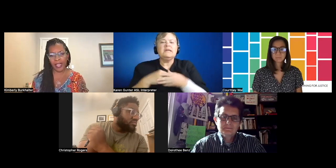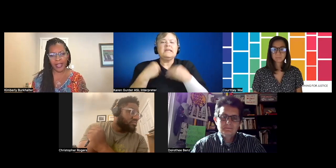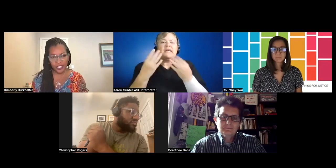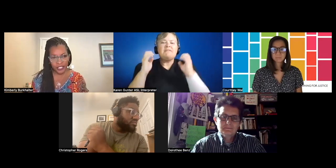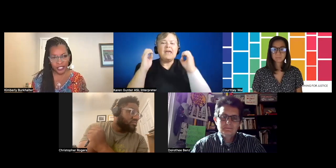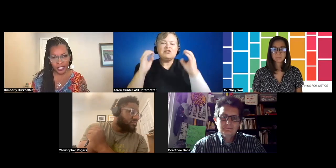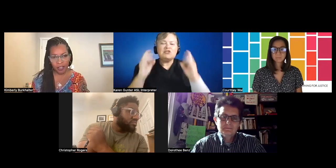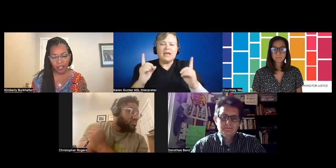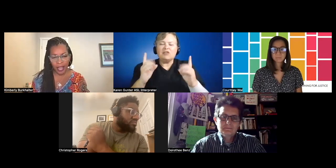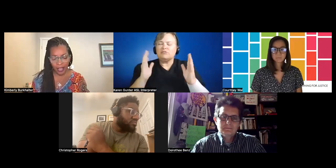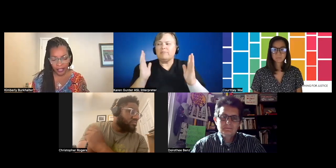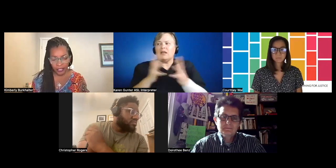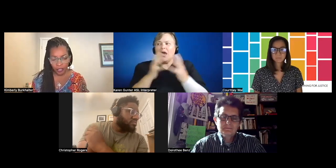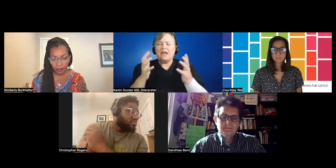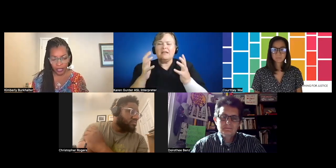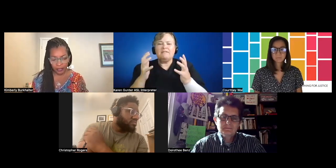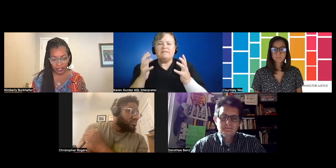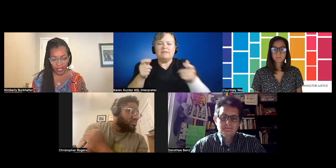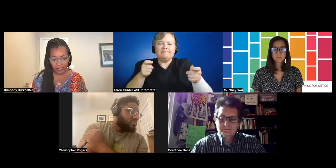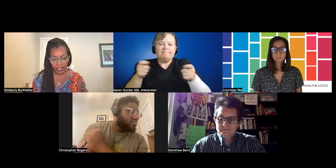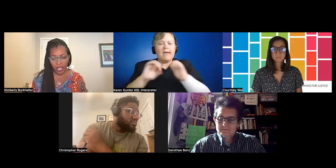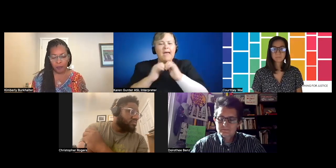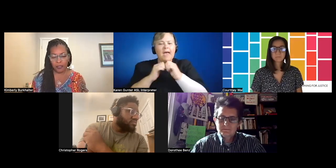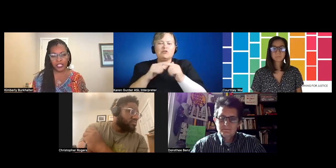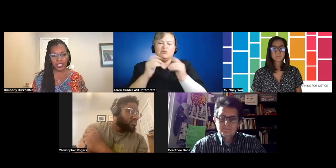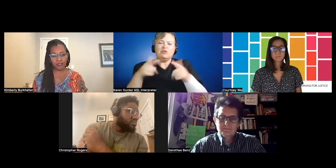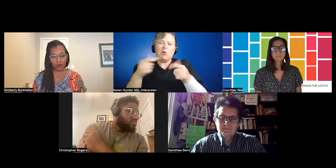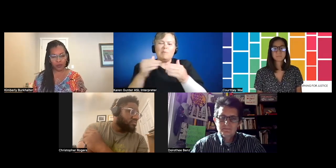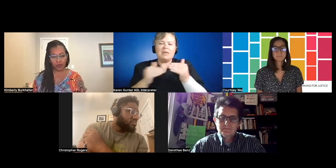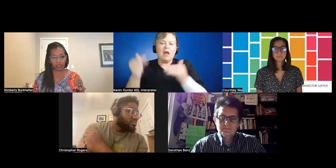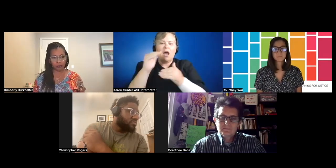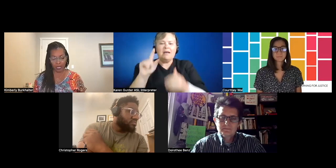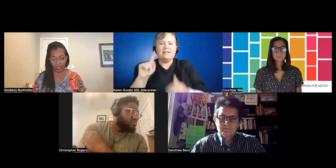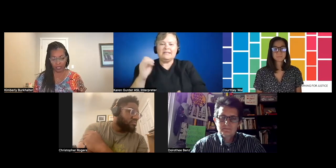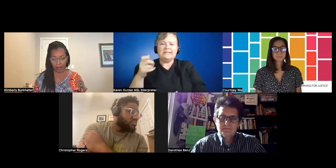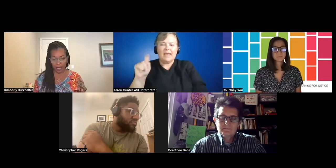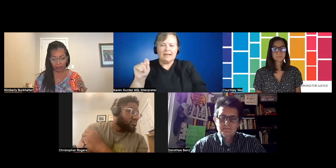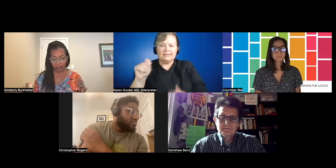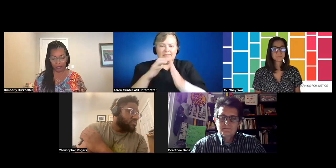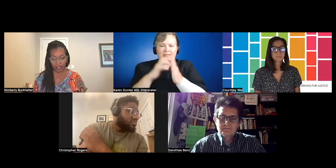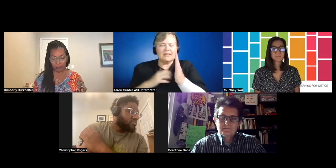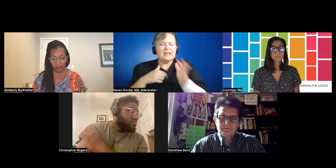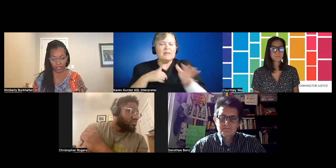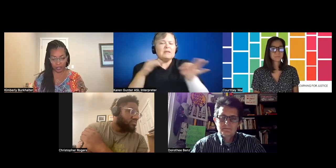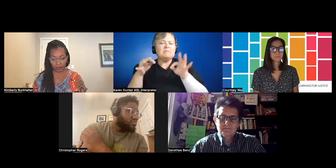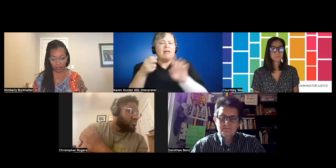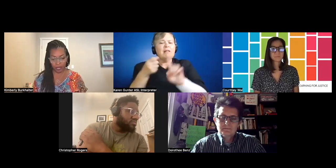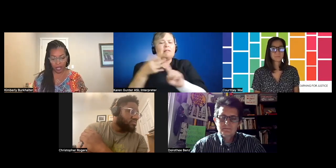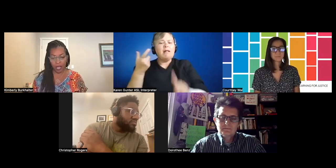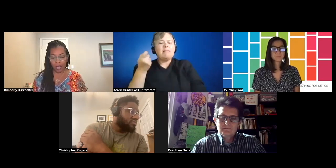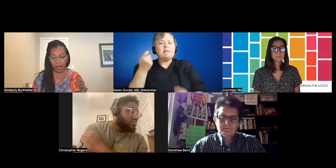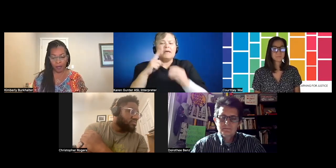of agency on how they can go beyond the text. But just to give you a little bit about this